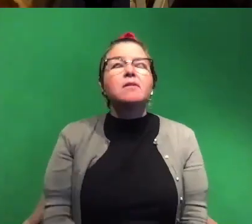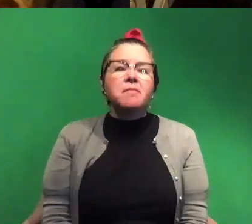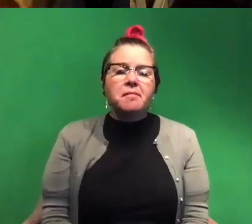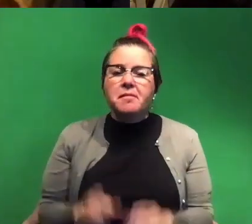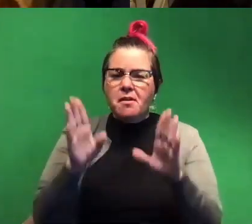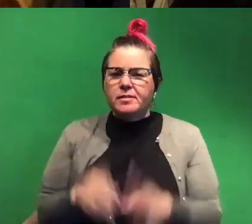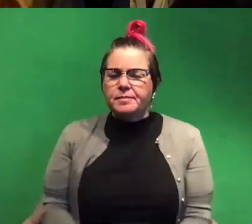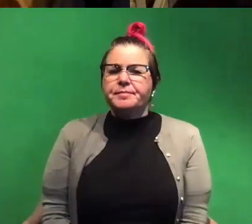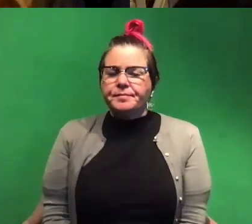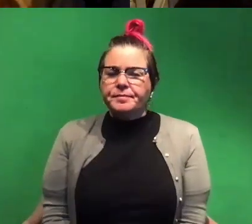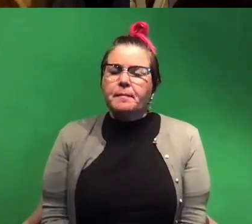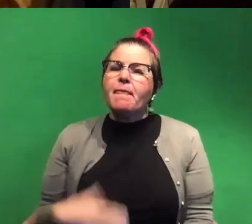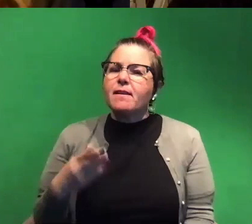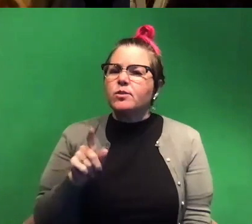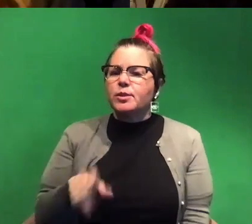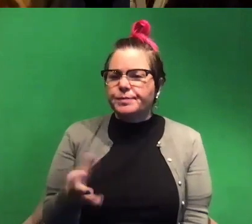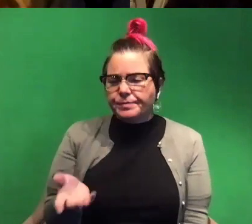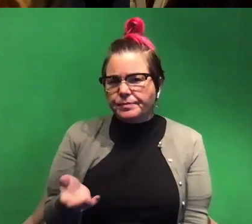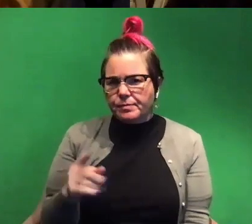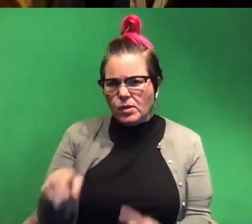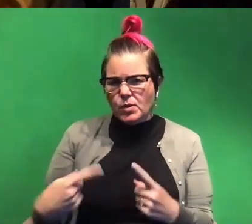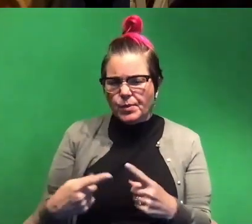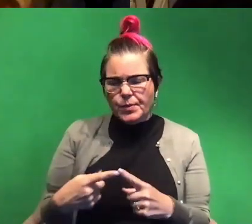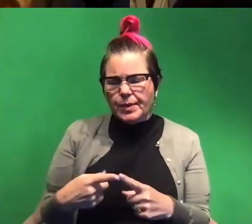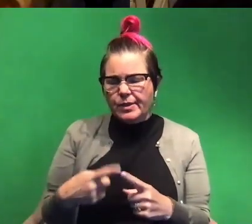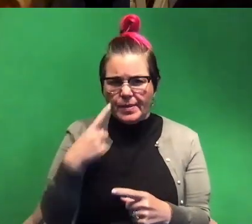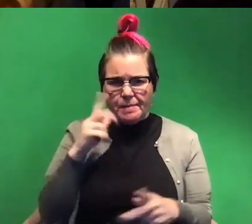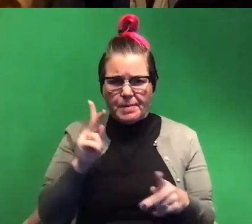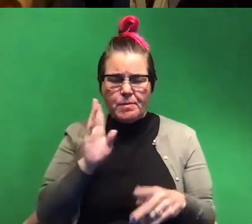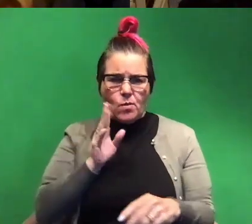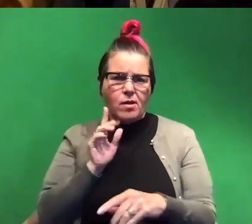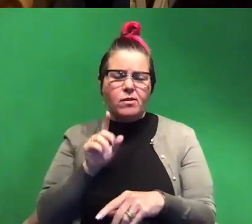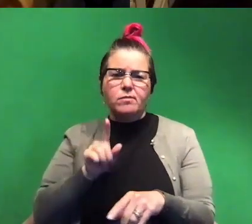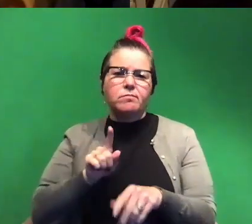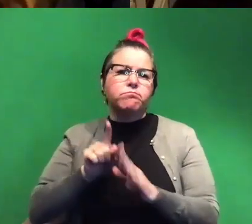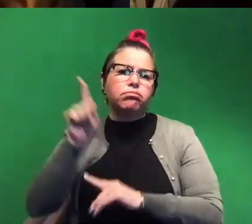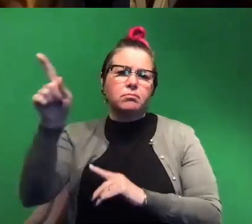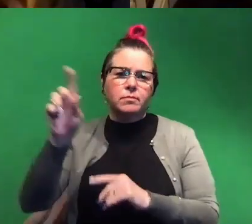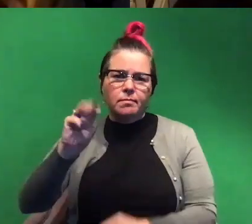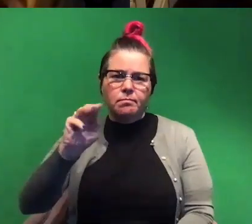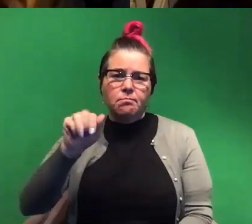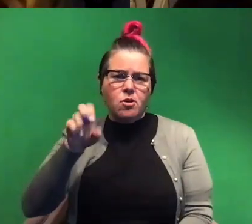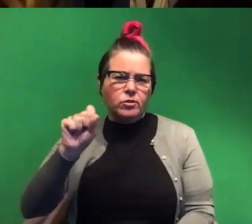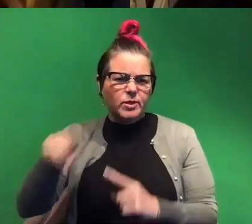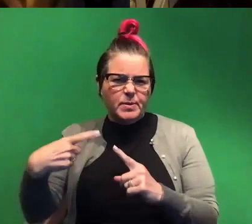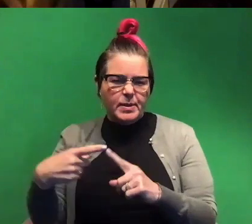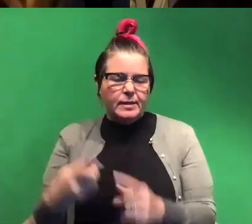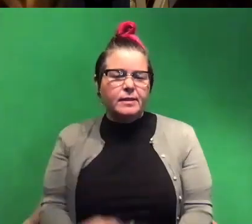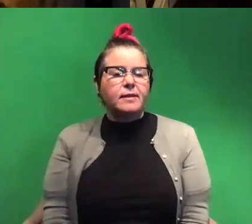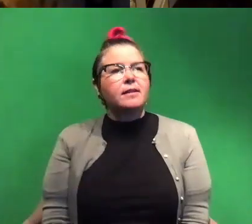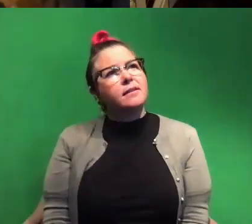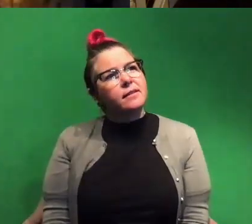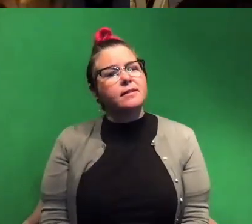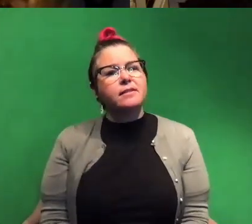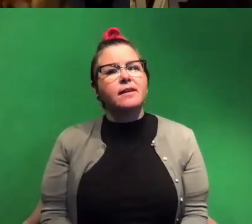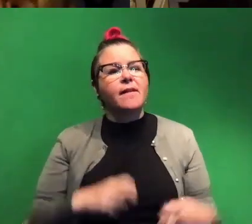Awesome. The next question is, when do you think people might go to Mars? So there's a physics answer to